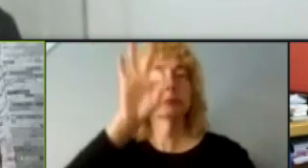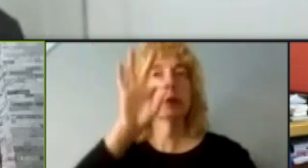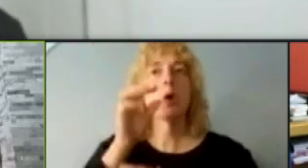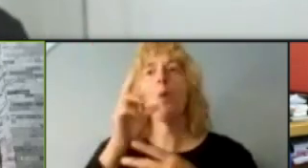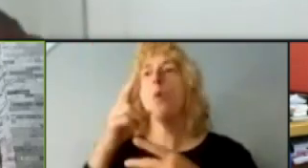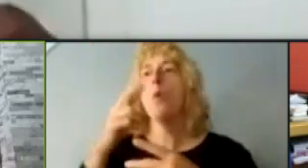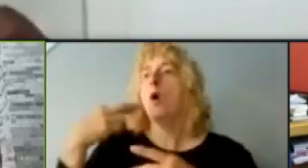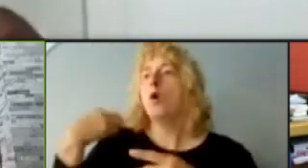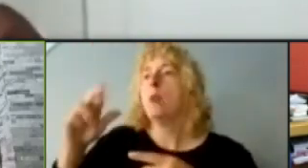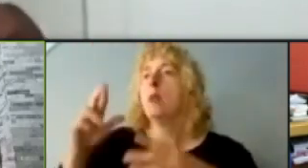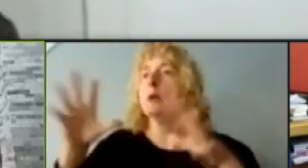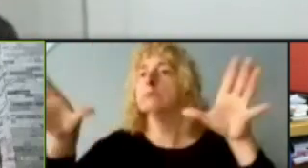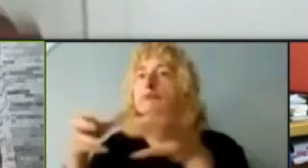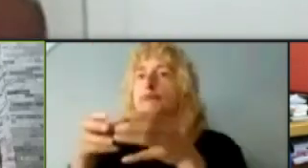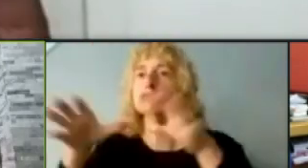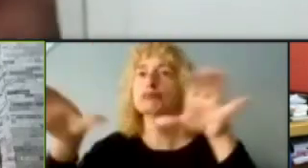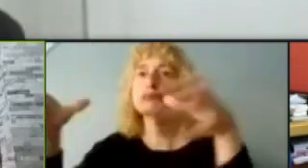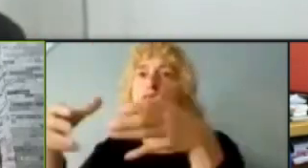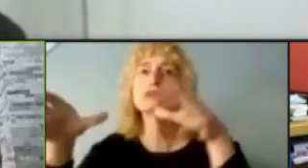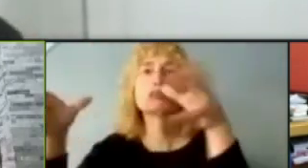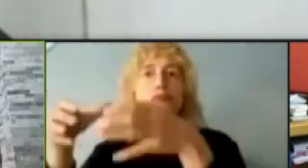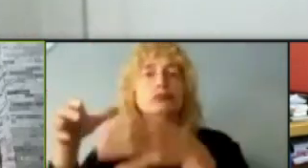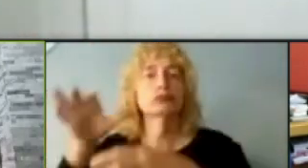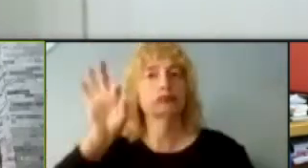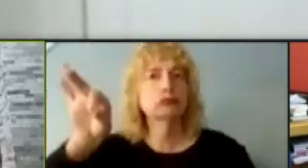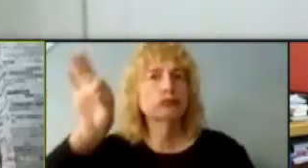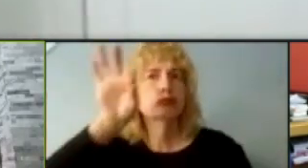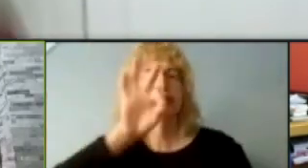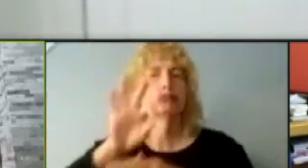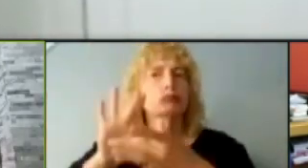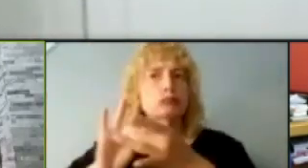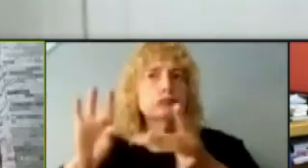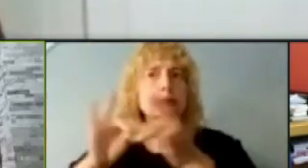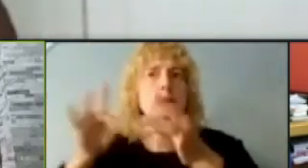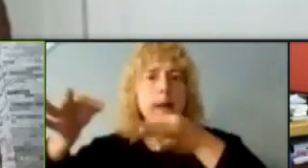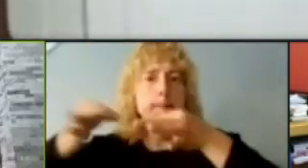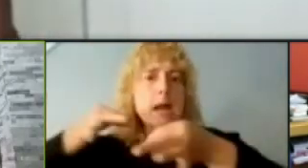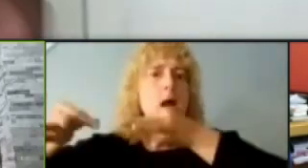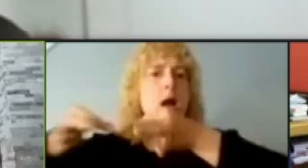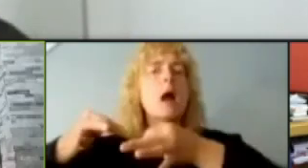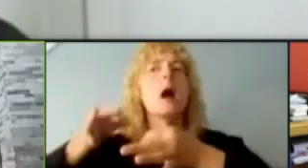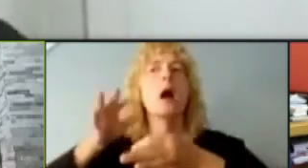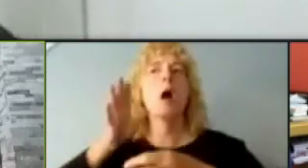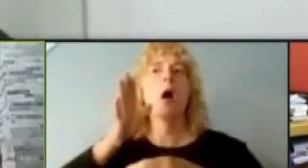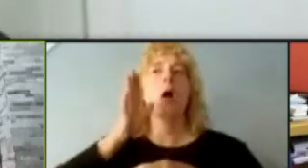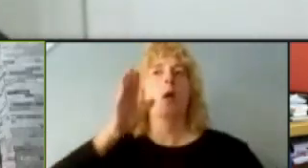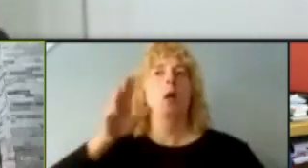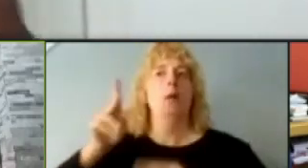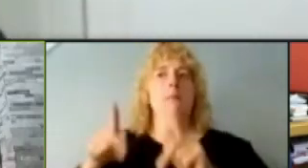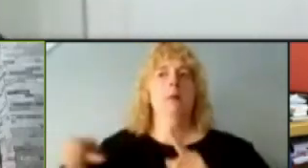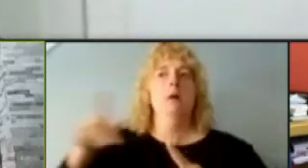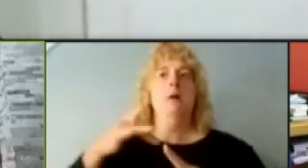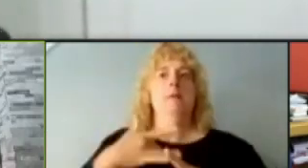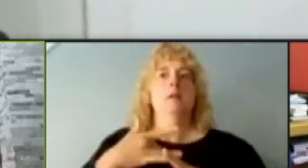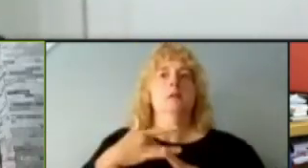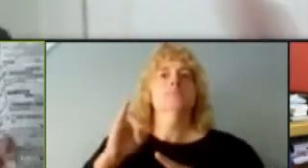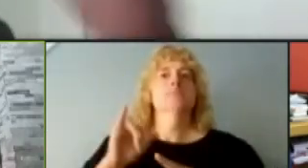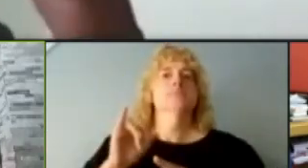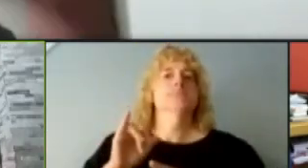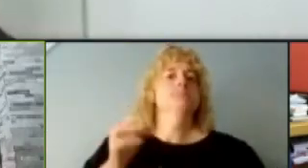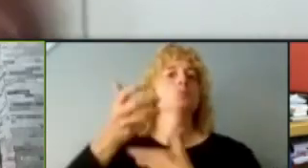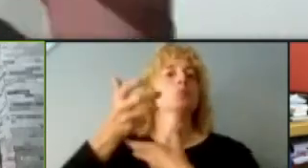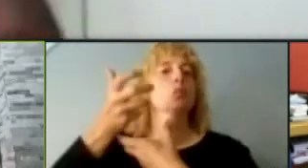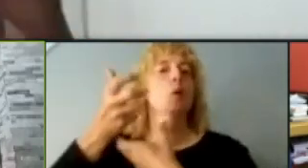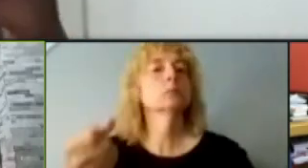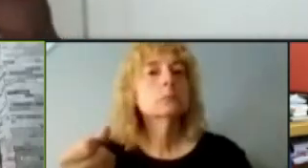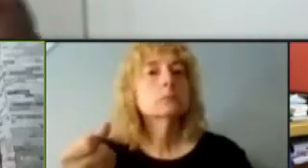it lends a certain degree of credibility to these issues. So I think that's the first place that we start. We have to educate